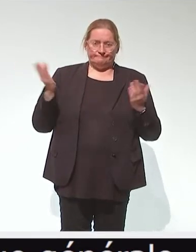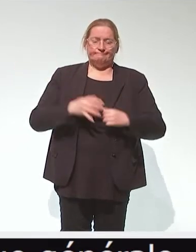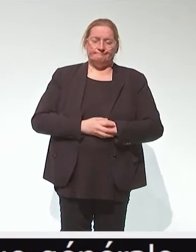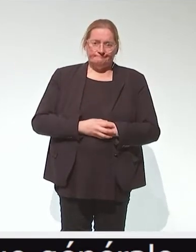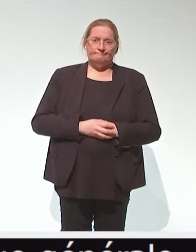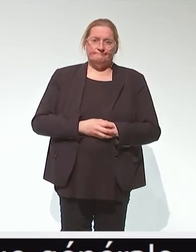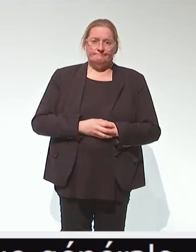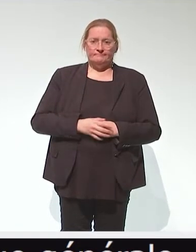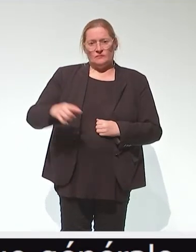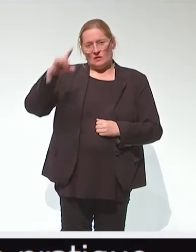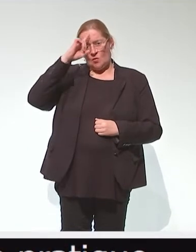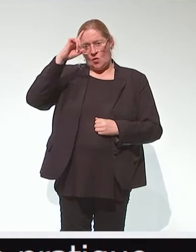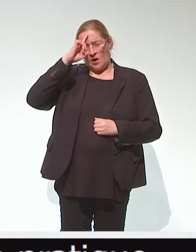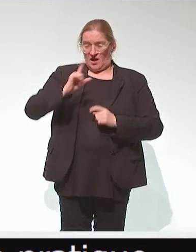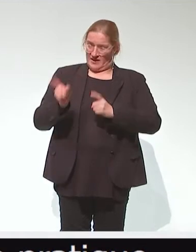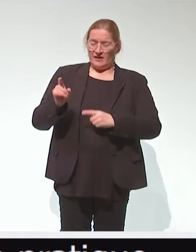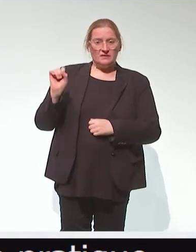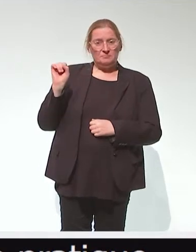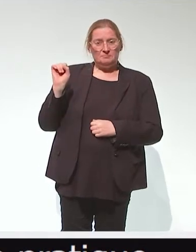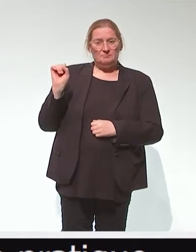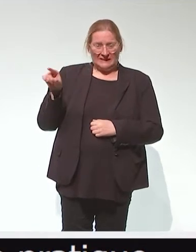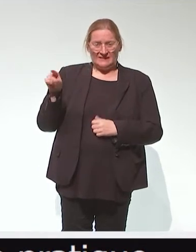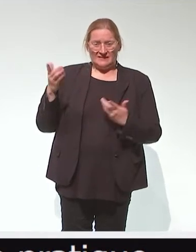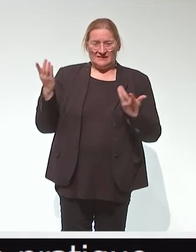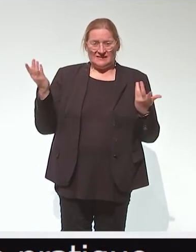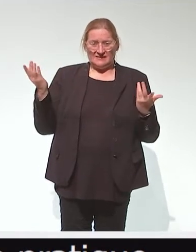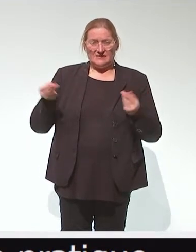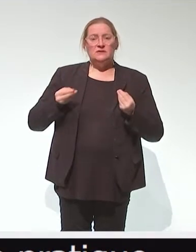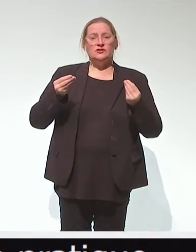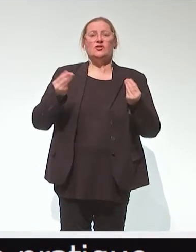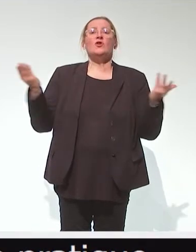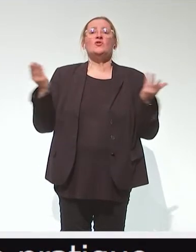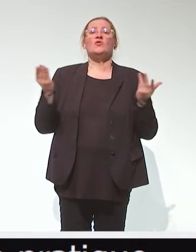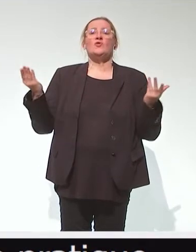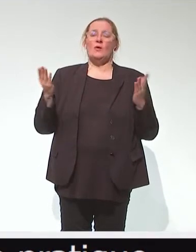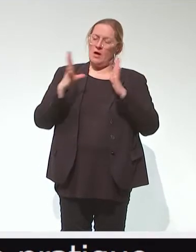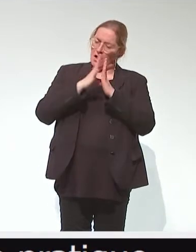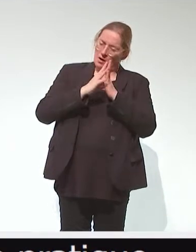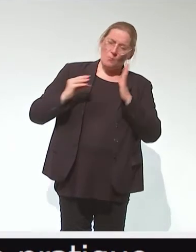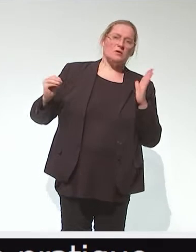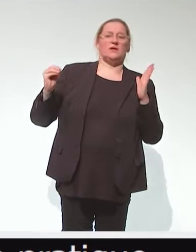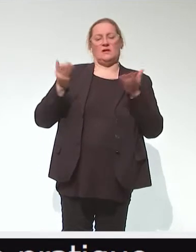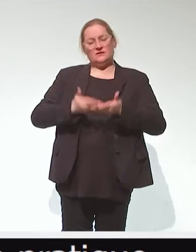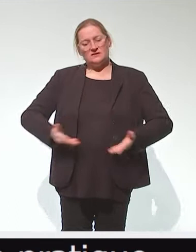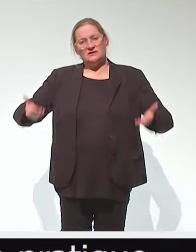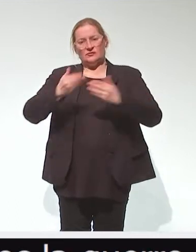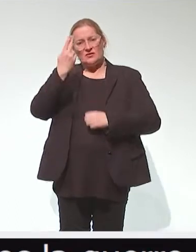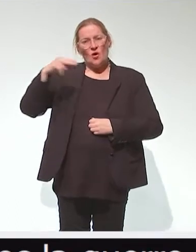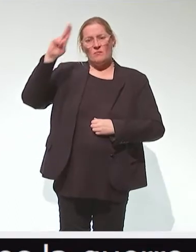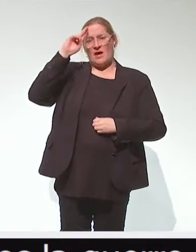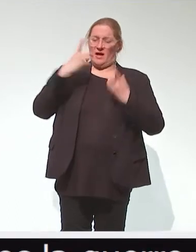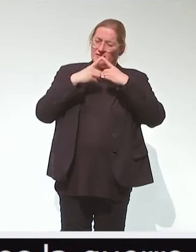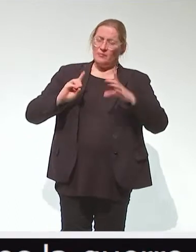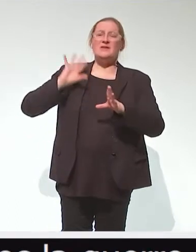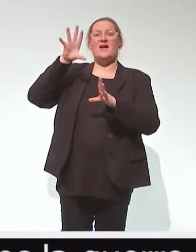to the war, with this war, because this war is really an attack on the